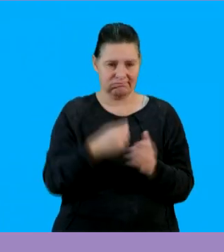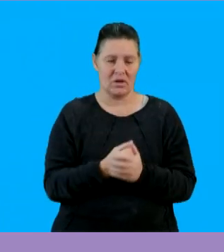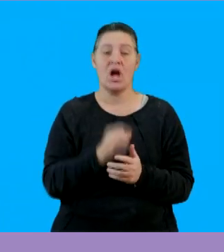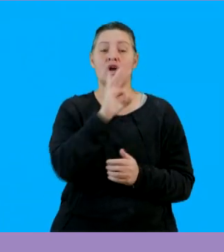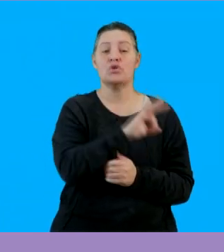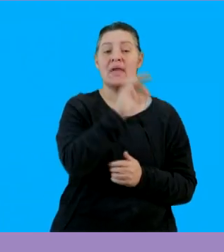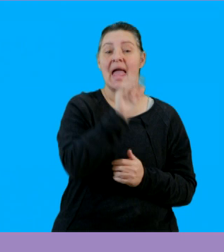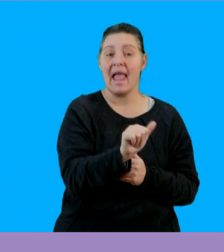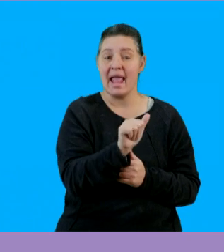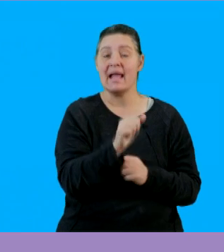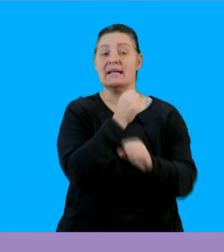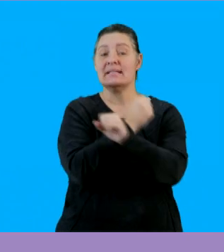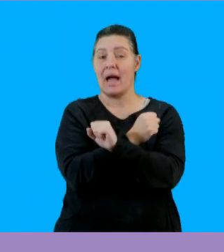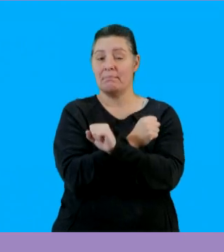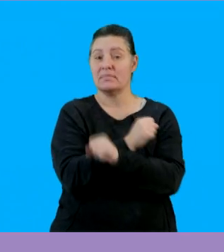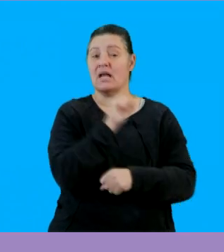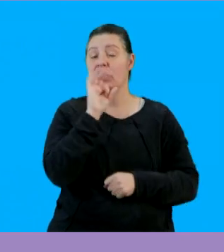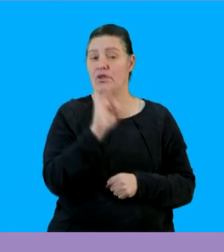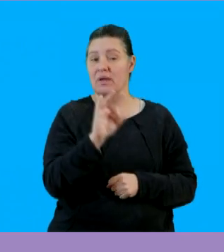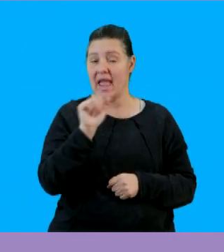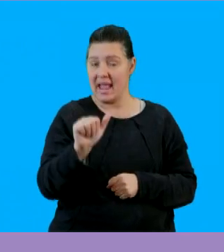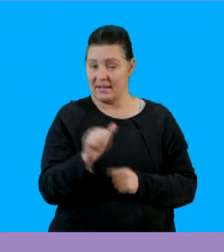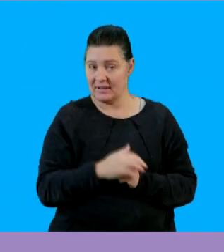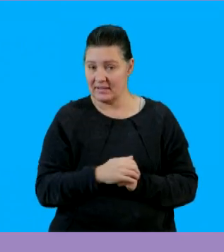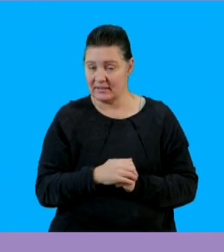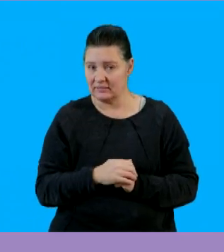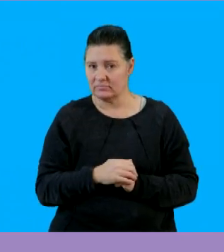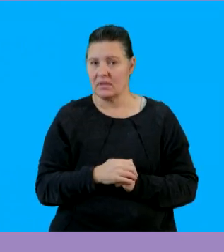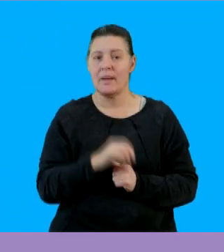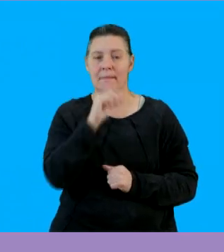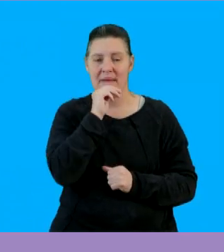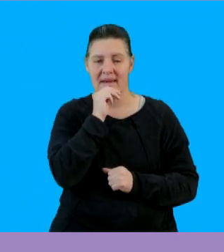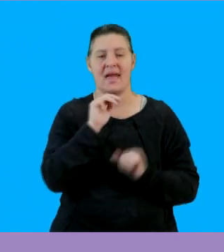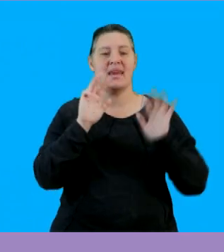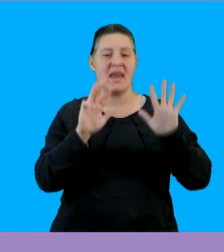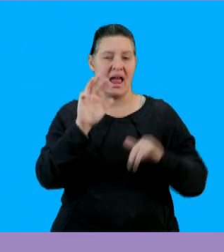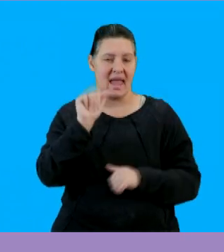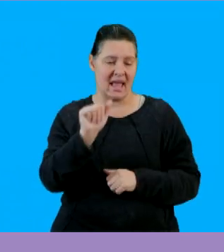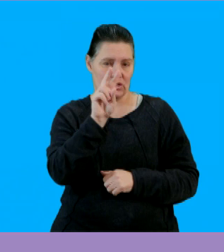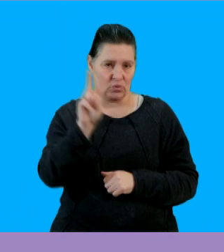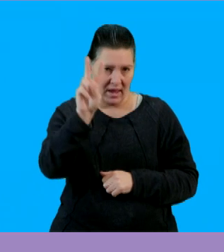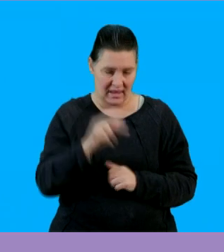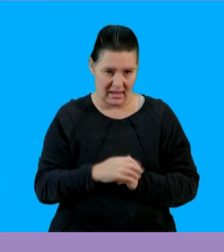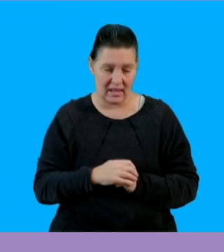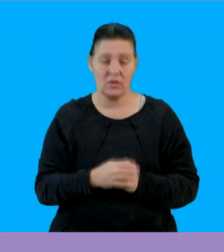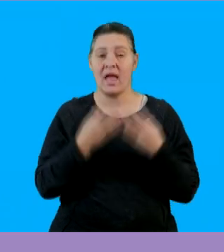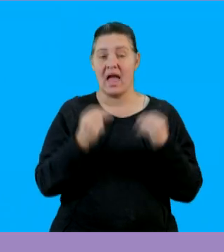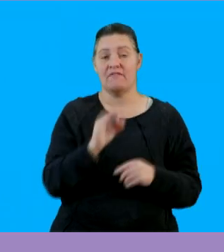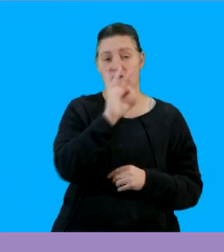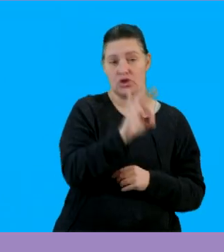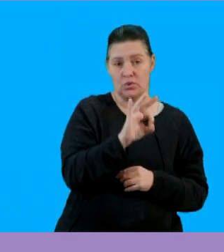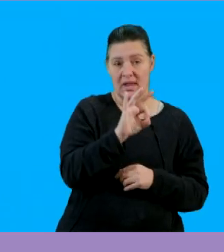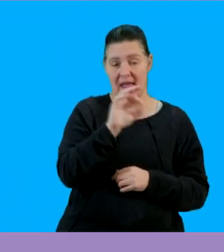let's multiply. What is 3a multiplied by 3a? That is 9a